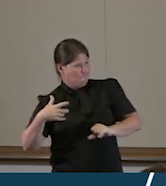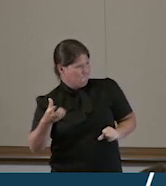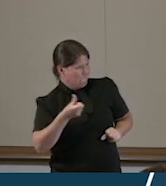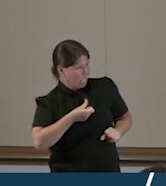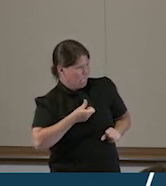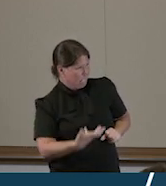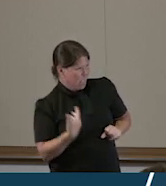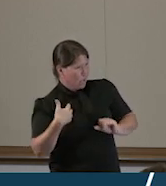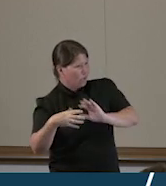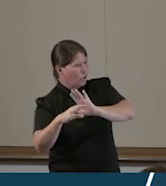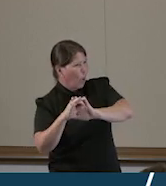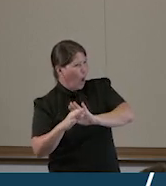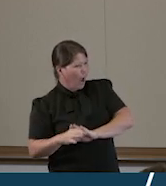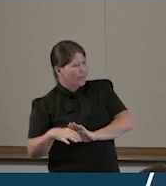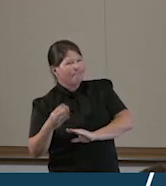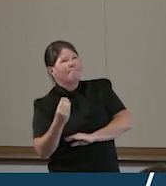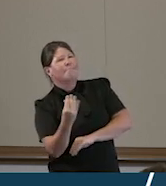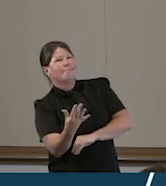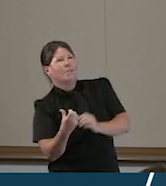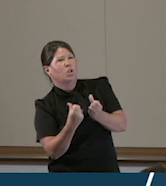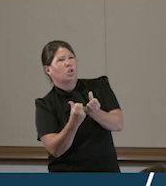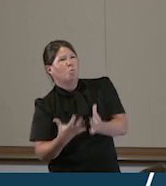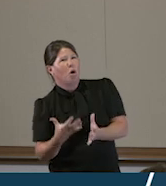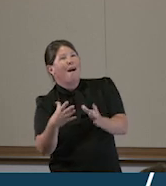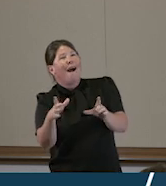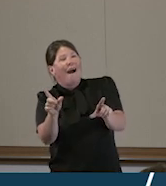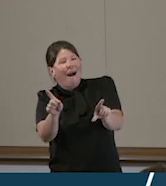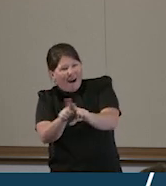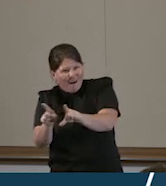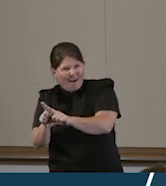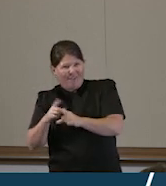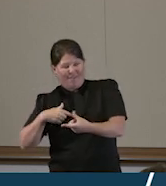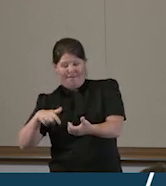her supporters and her AAC device.